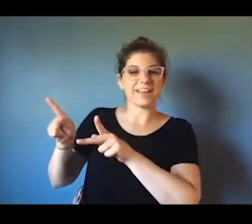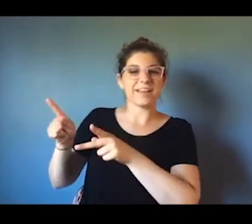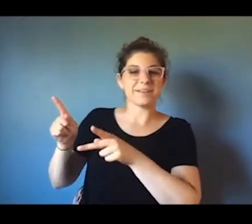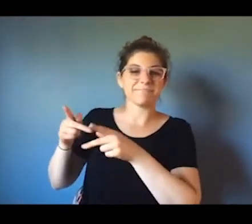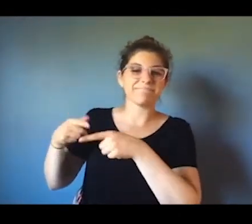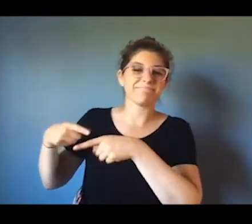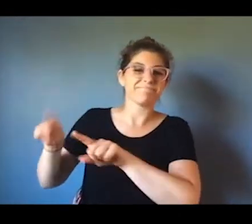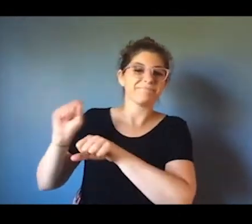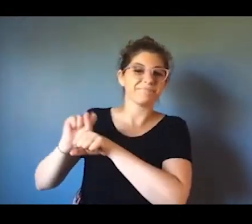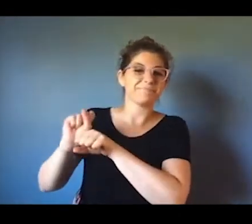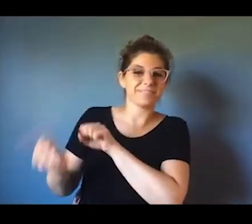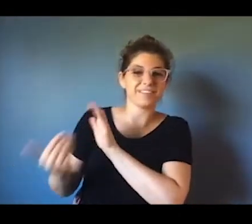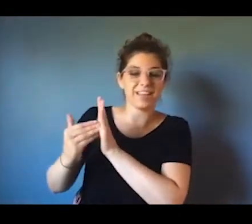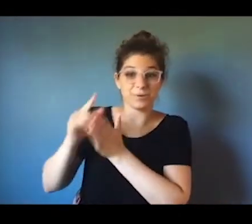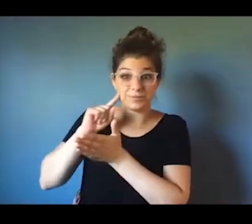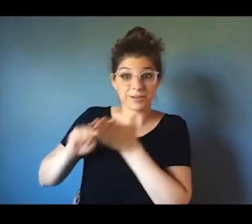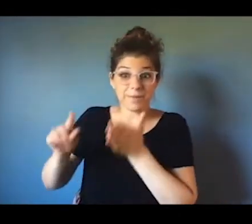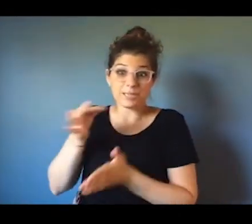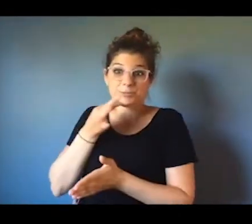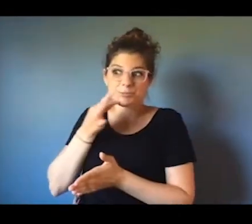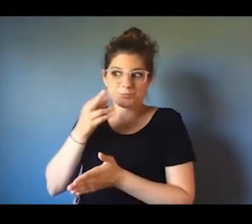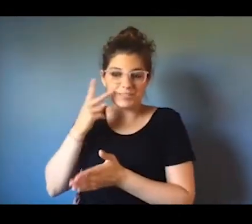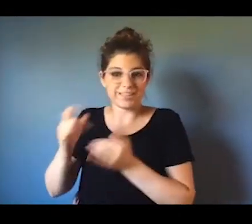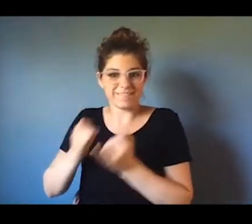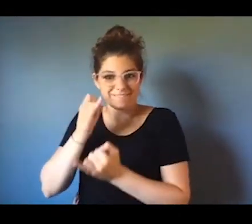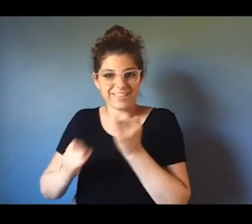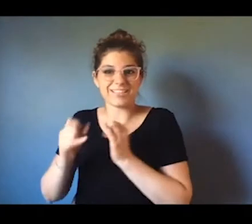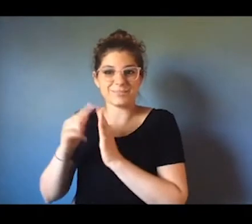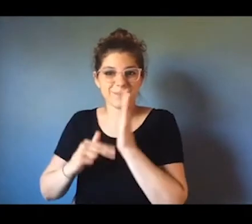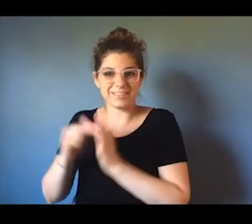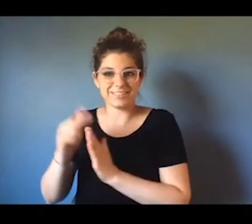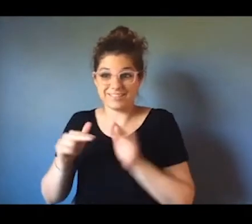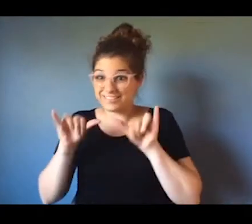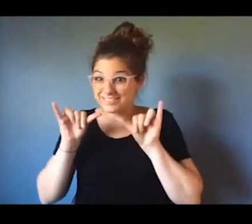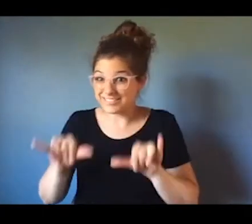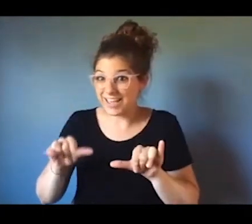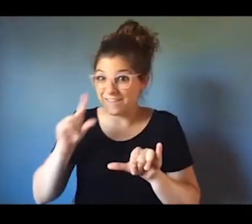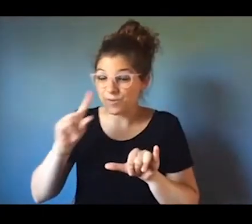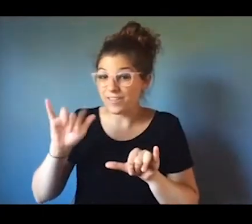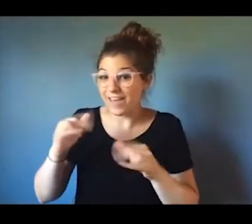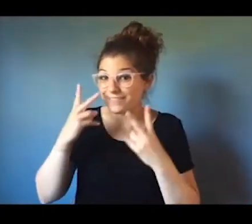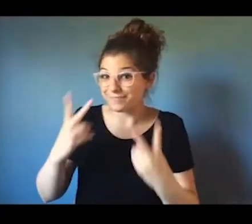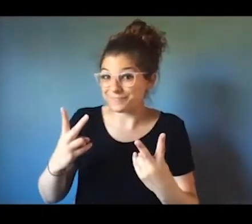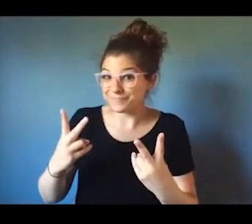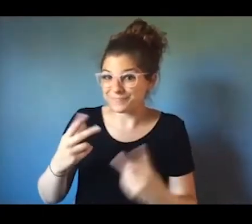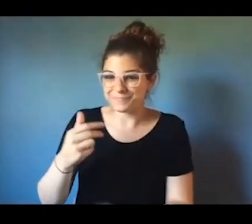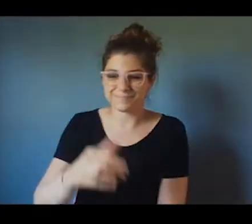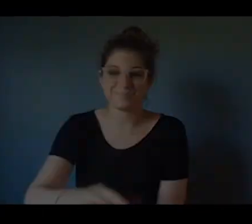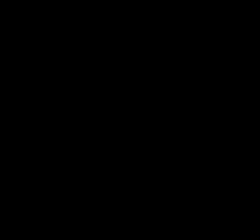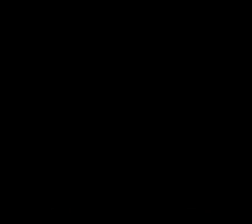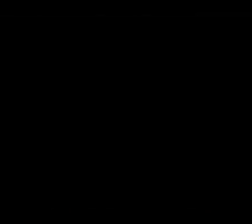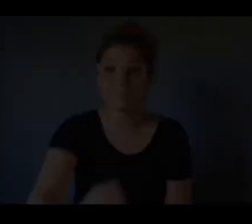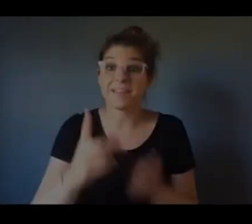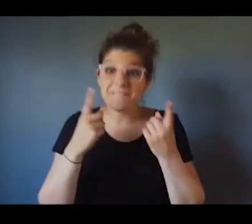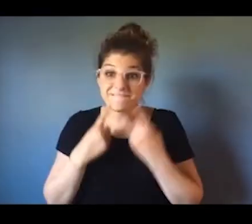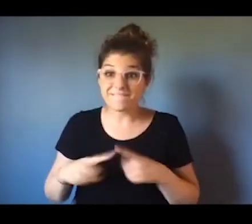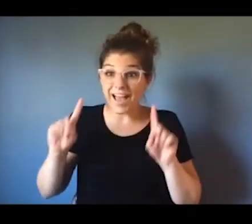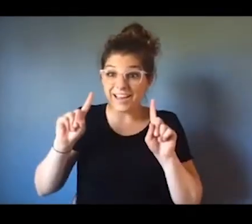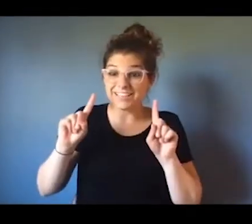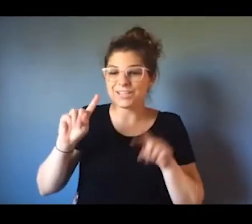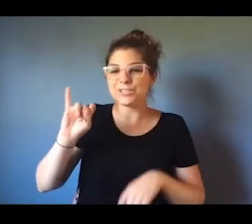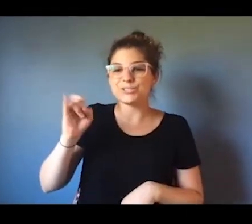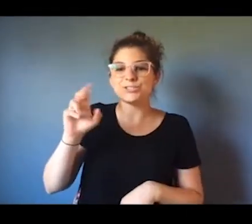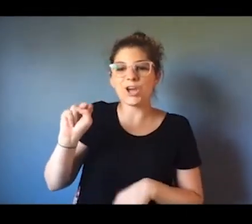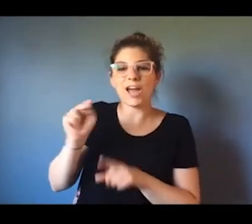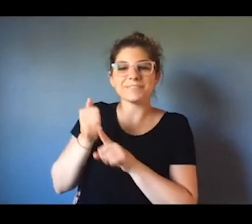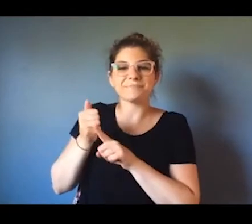Okay, we'll let John get back to work, and we'll check back in a little bit to see the finished painting. Stick around for that.